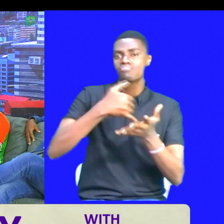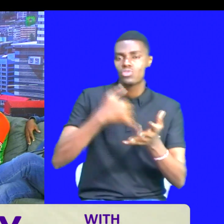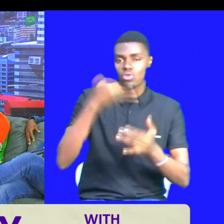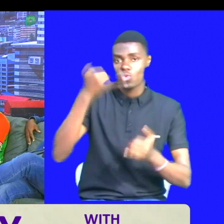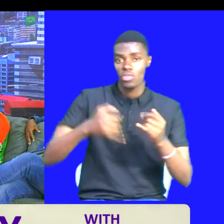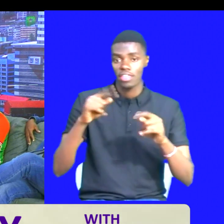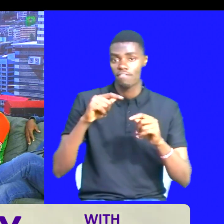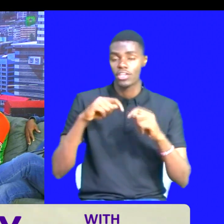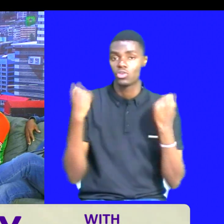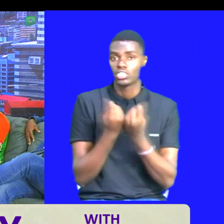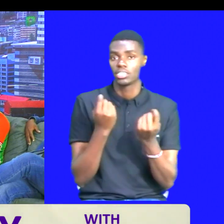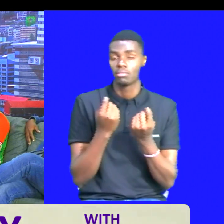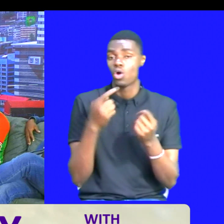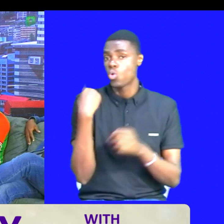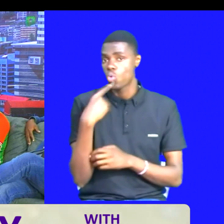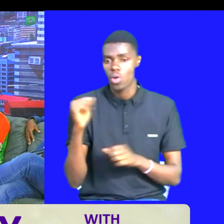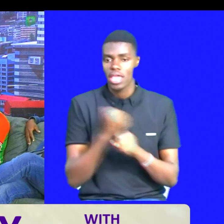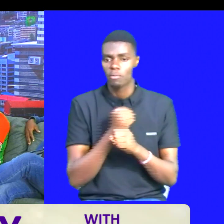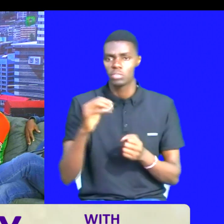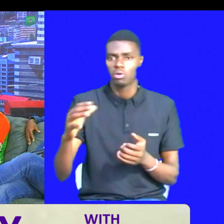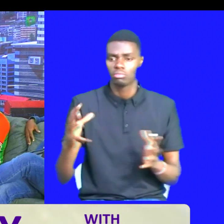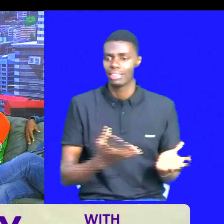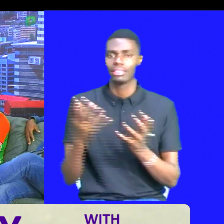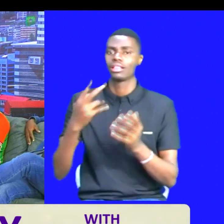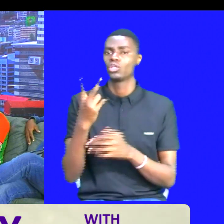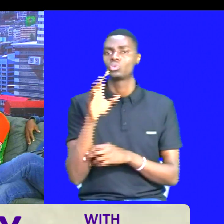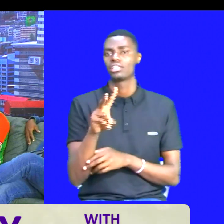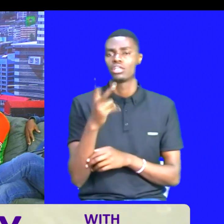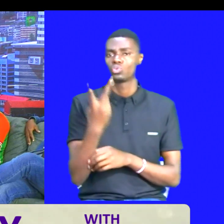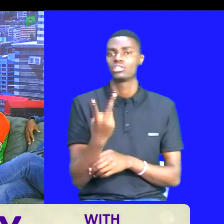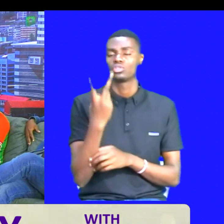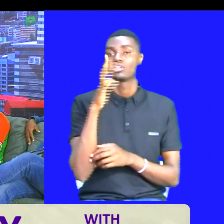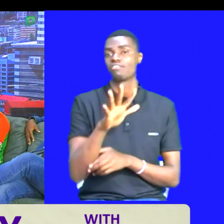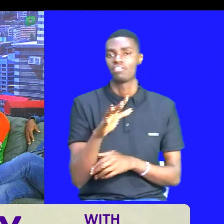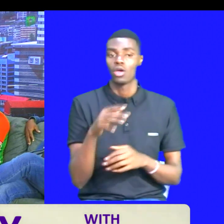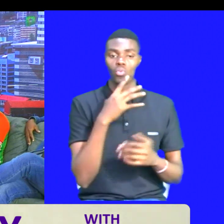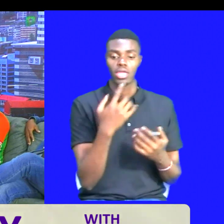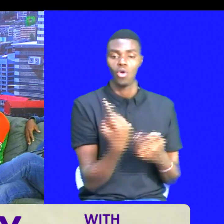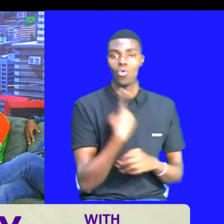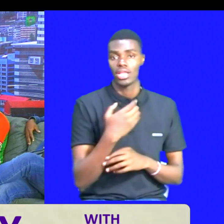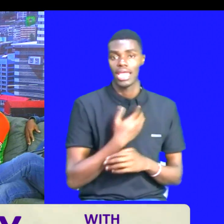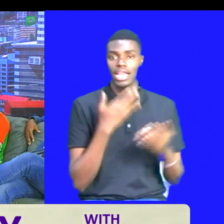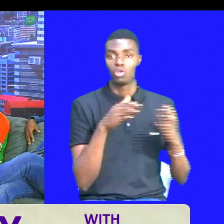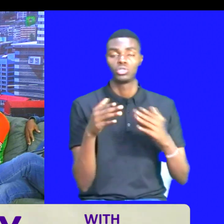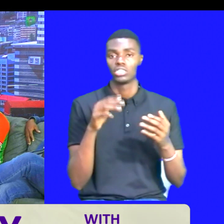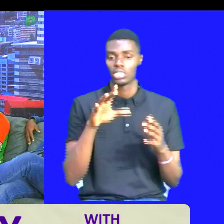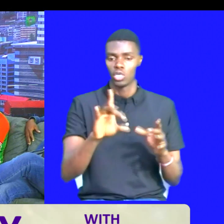because we could not take all the 25 players. Right. So we only had a chance to take 15 players, and it was